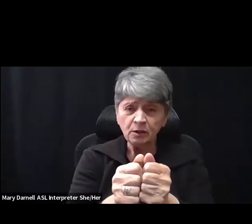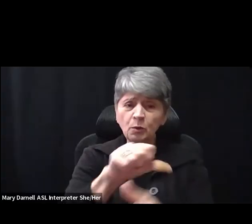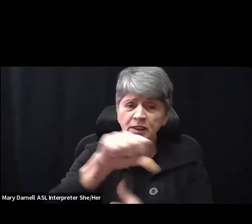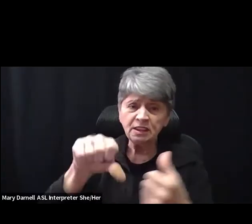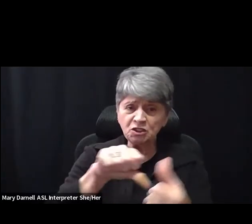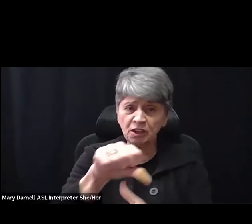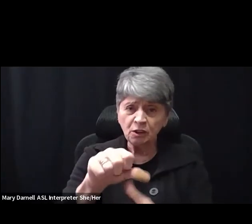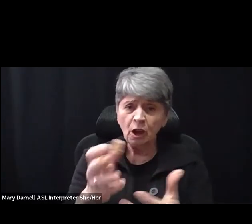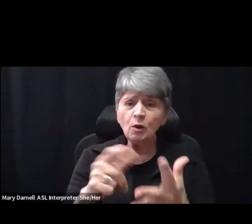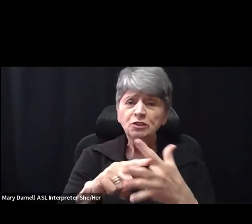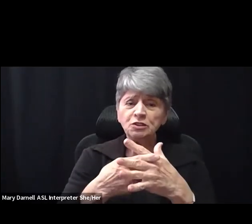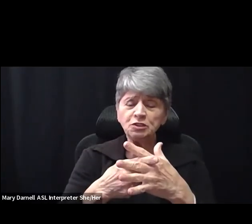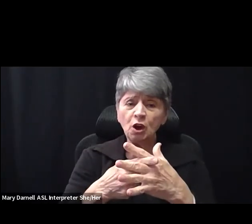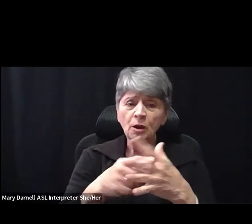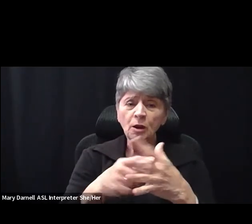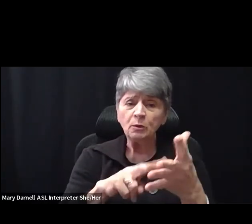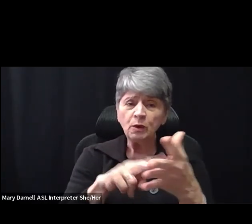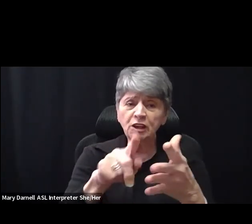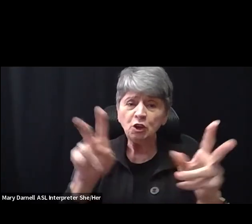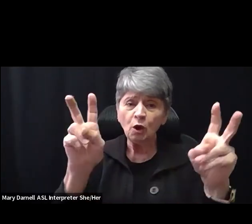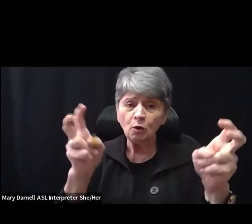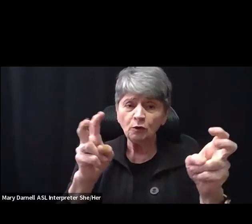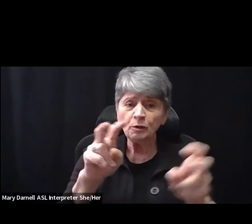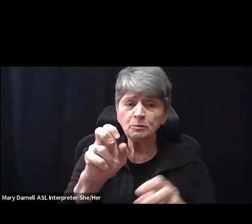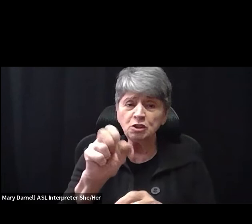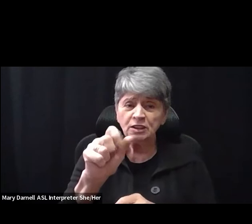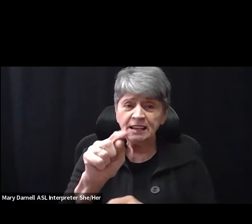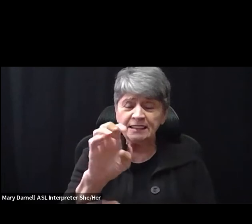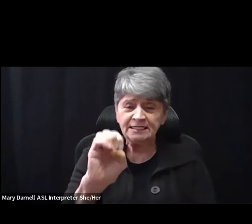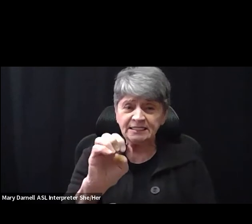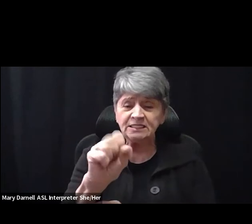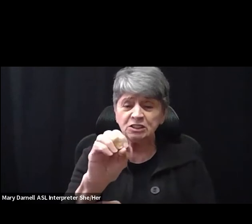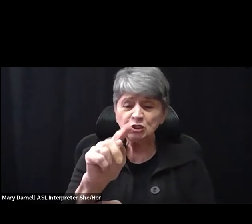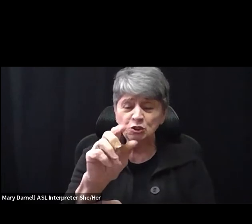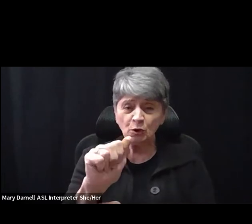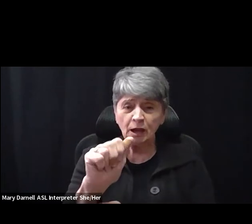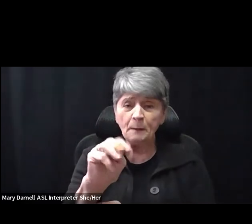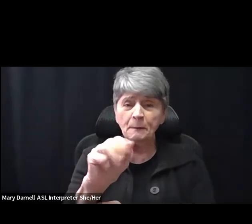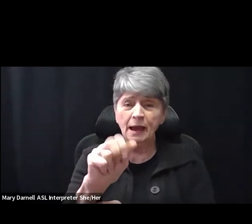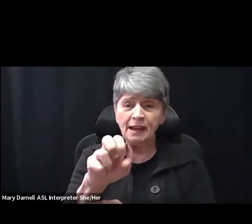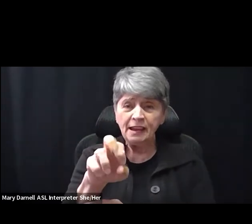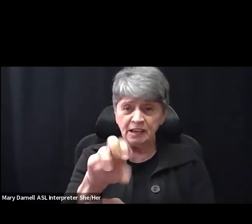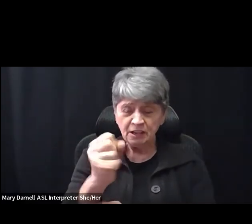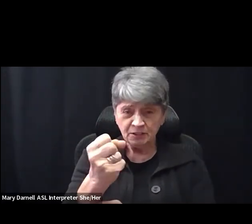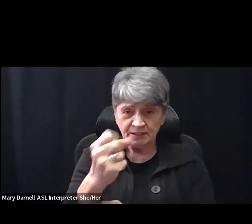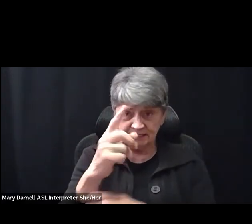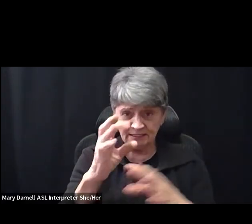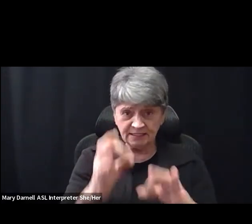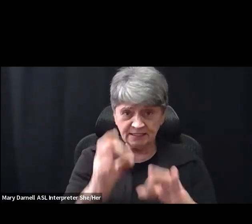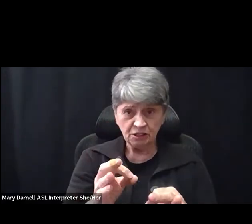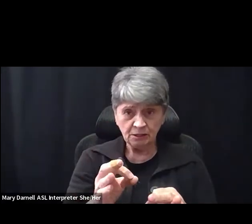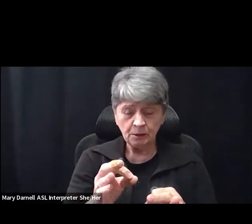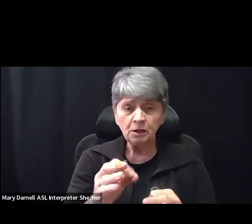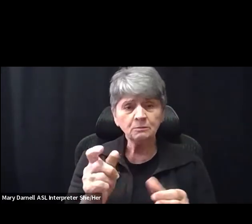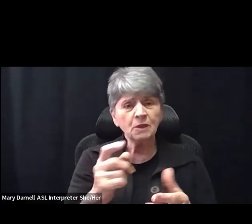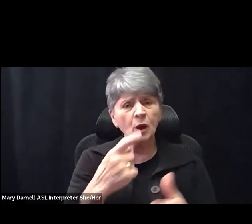you a quote from Justice Sotomayor's dissent from the Carson v. Makin decision. She wrote, "What